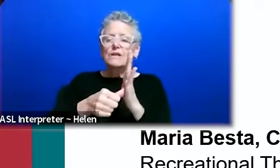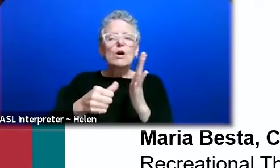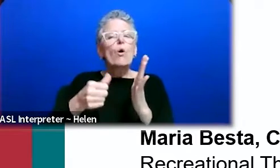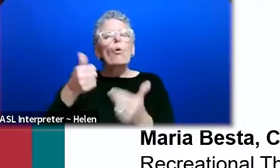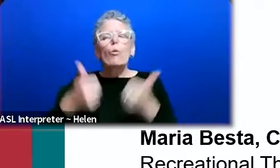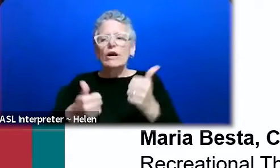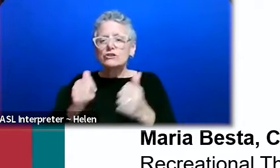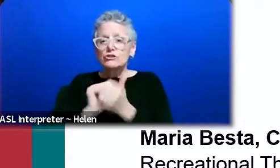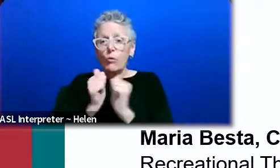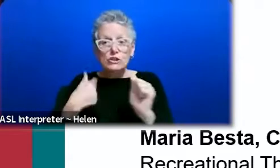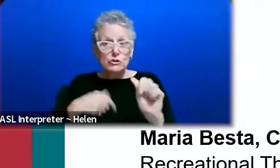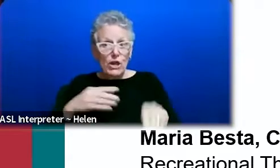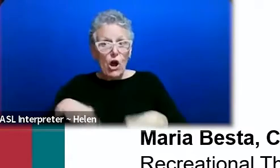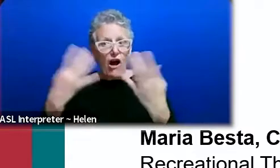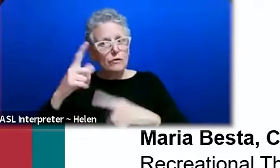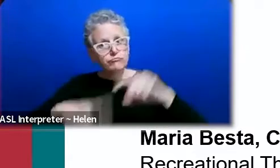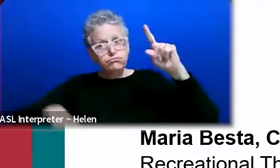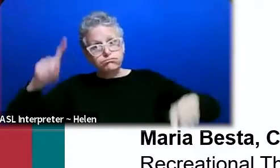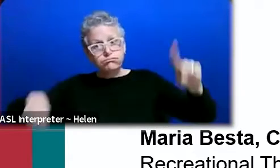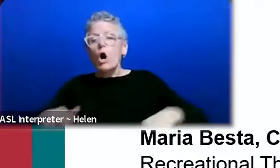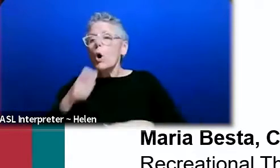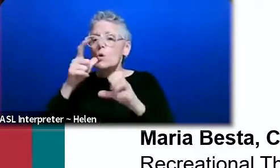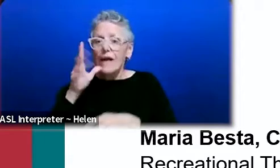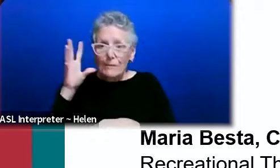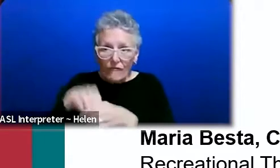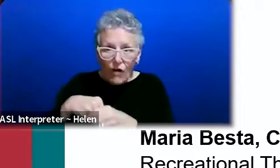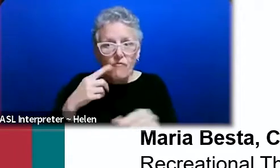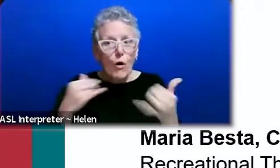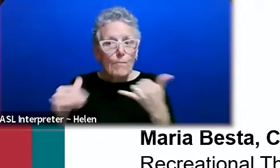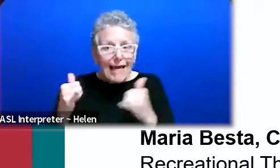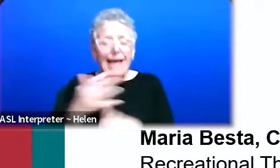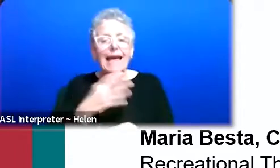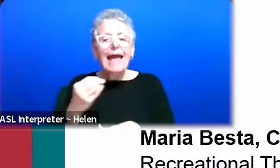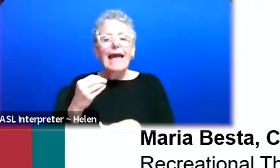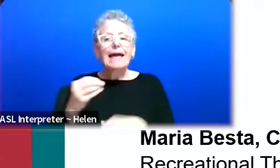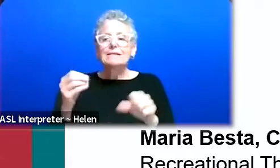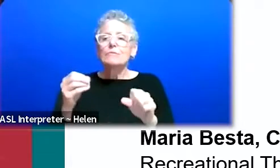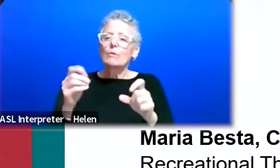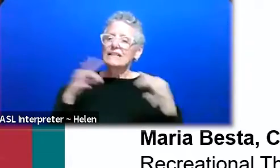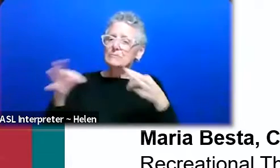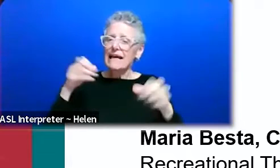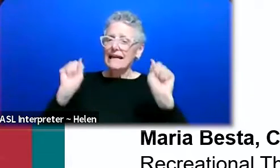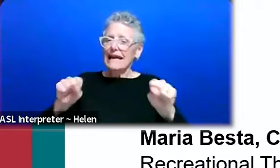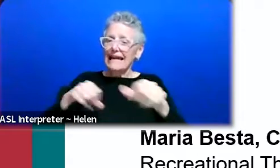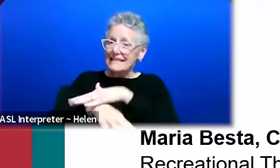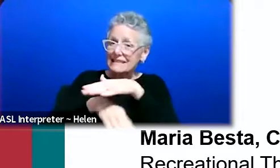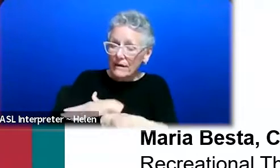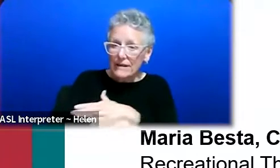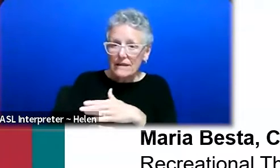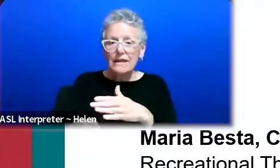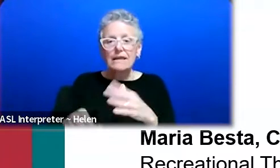offer, talk about who can play and accessibility, the breadth of